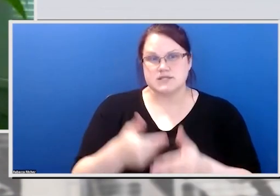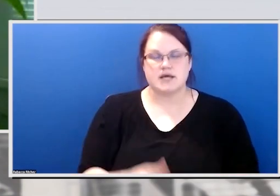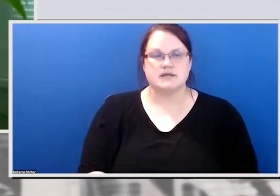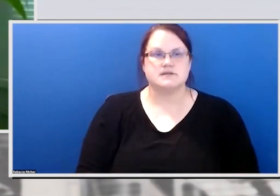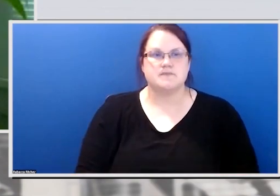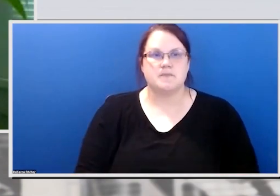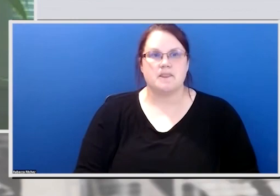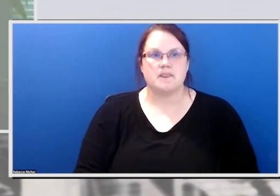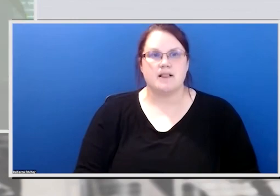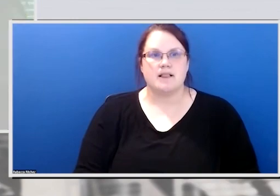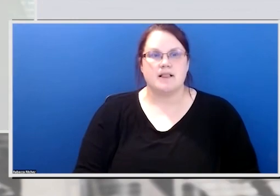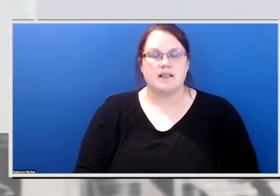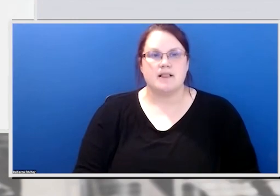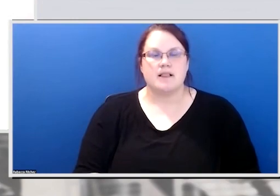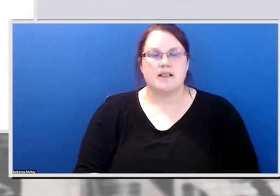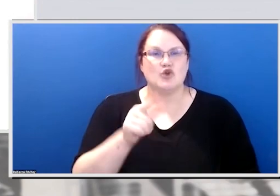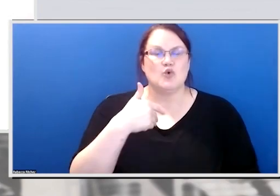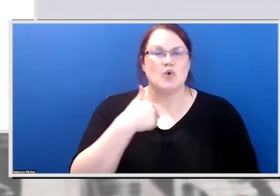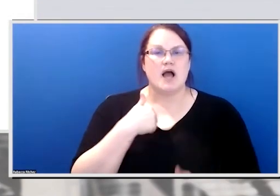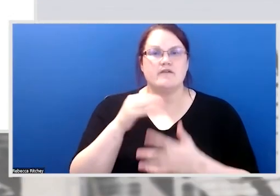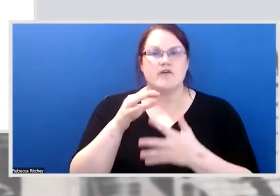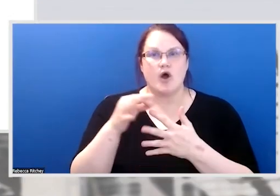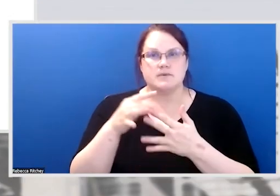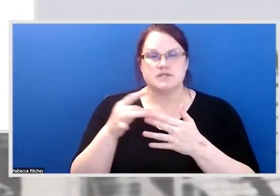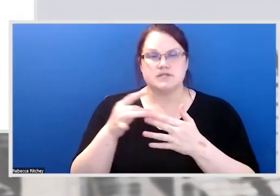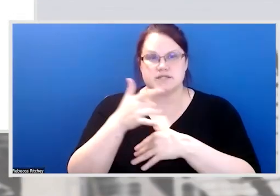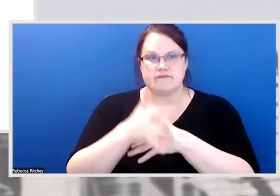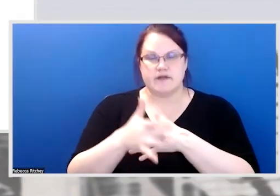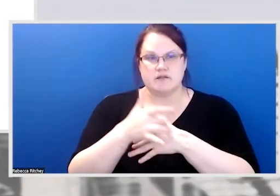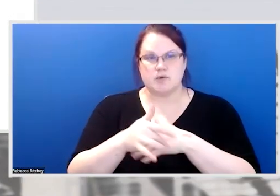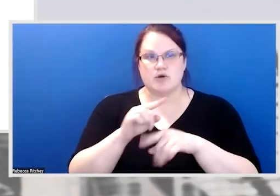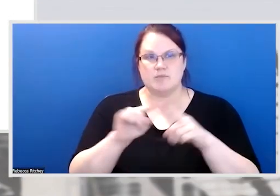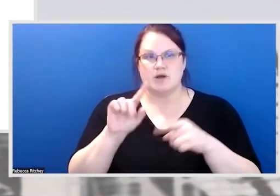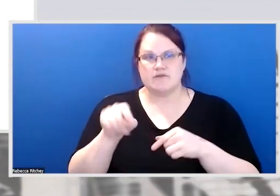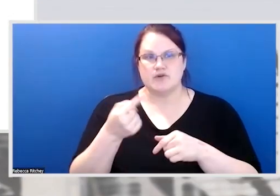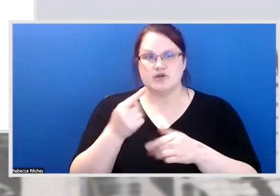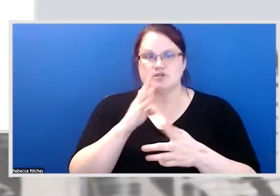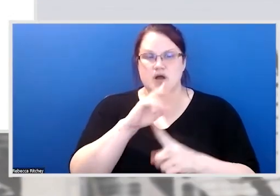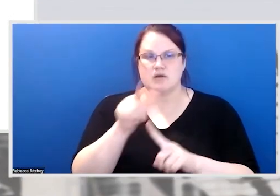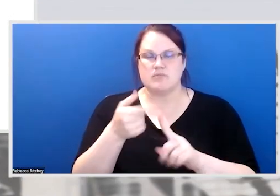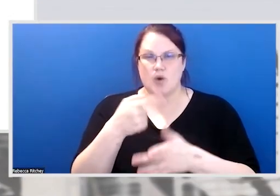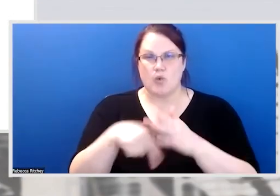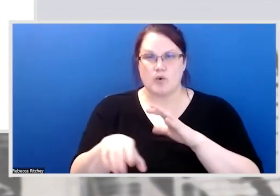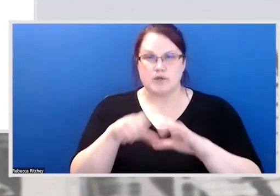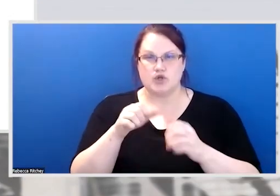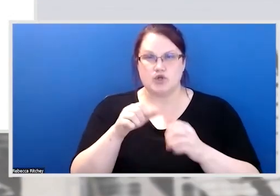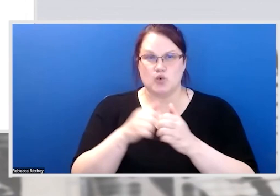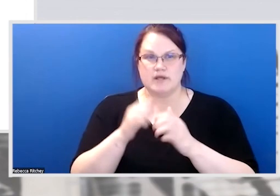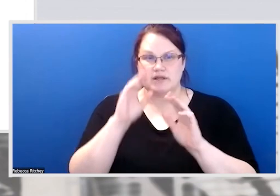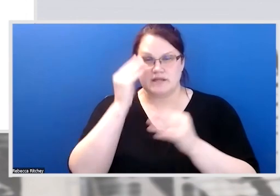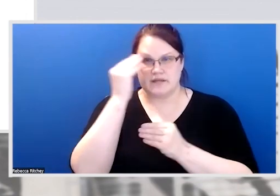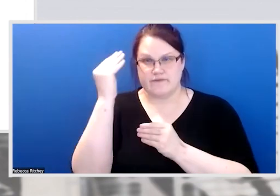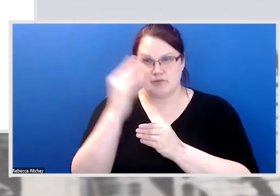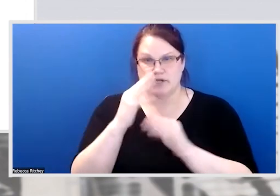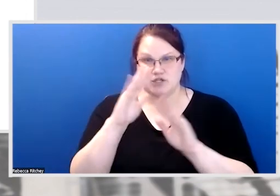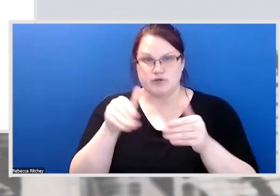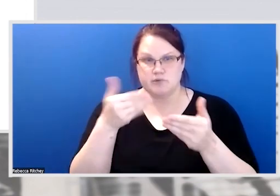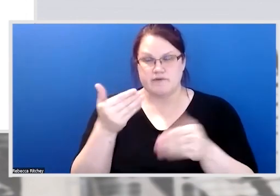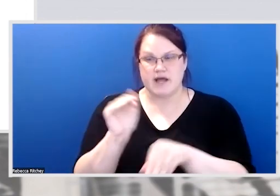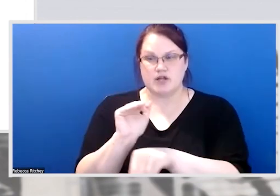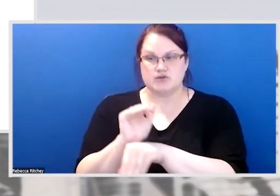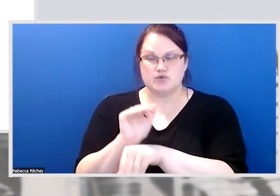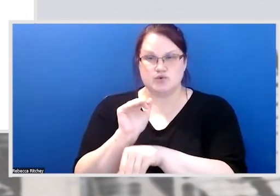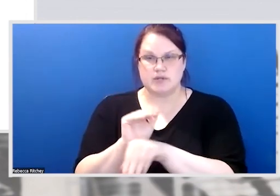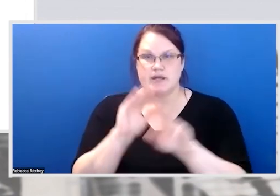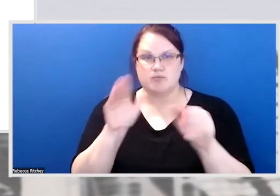have great options available to you, but first we want to talk about kind of what we do with the information you do provide us. So tonight you've